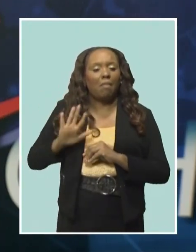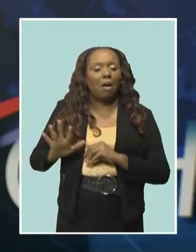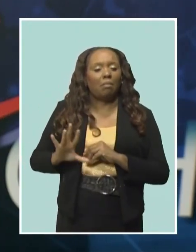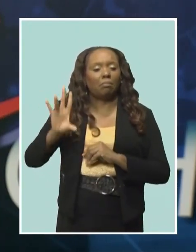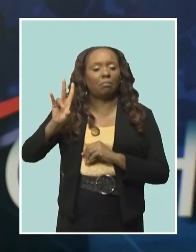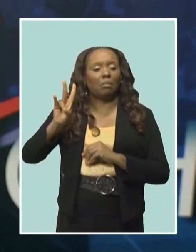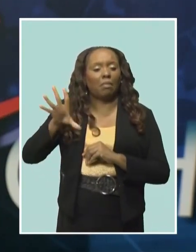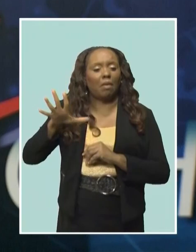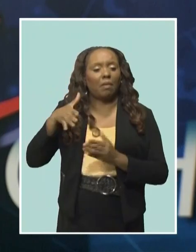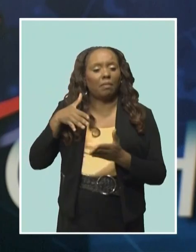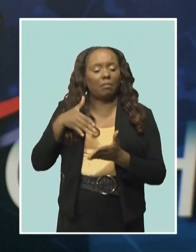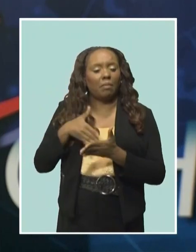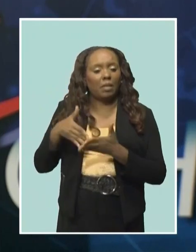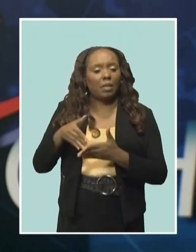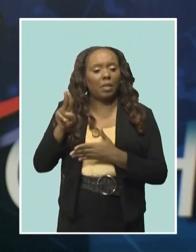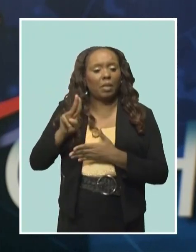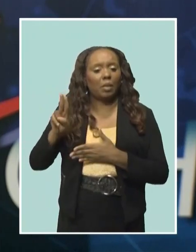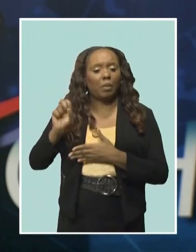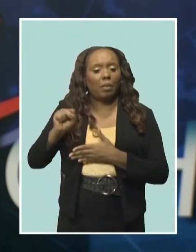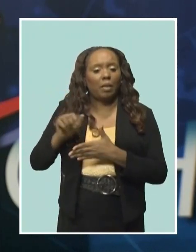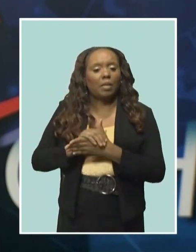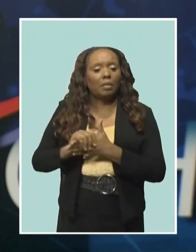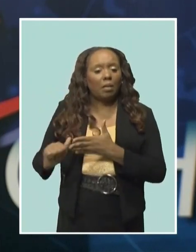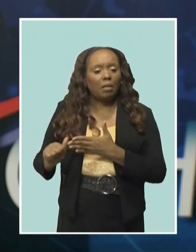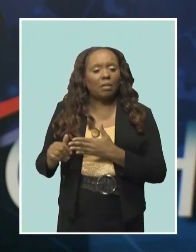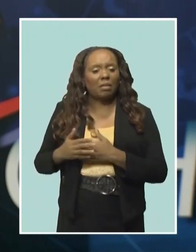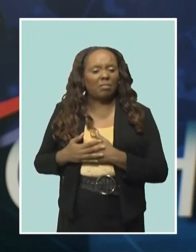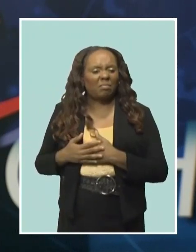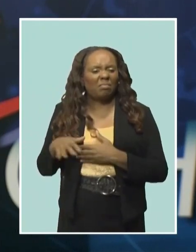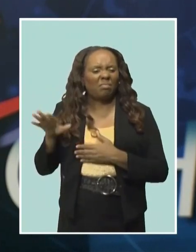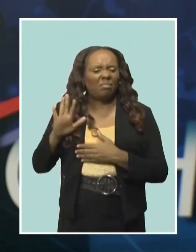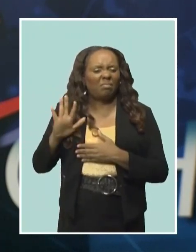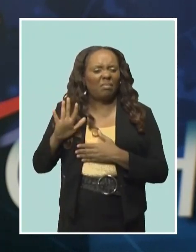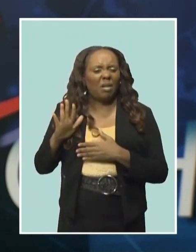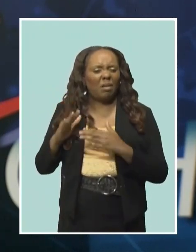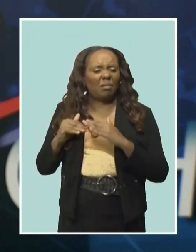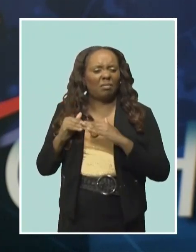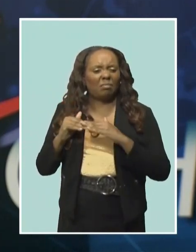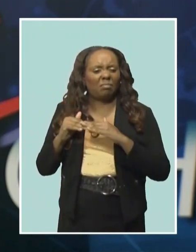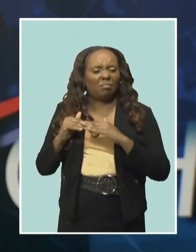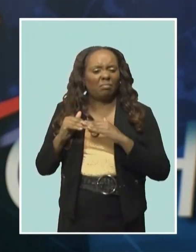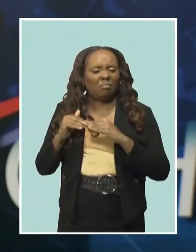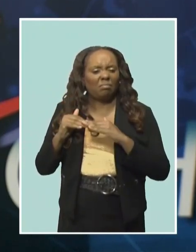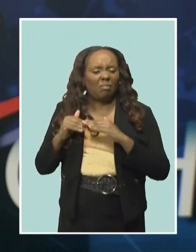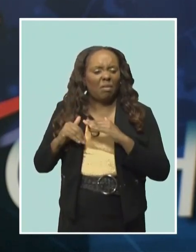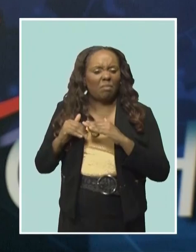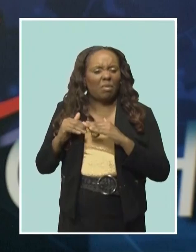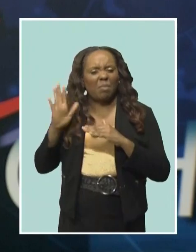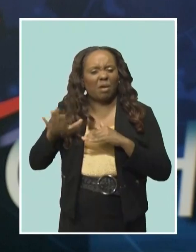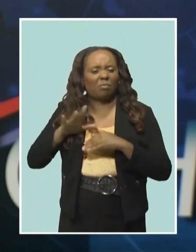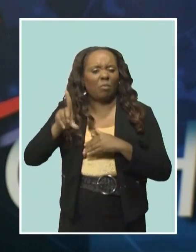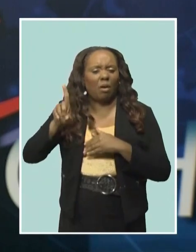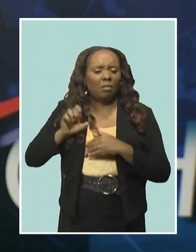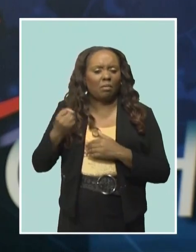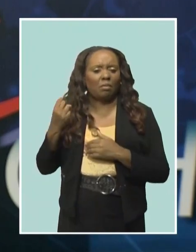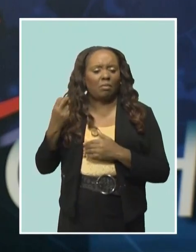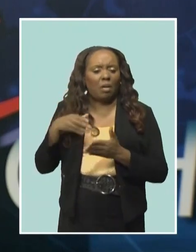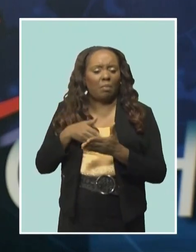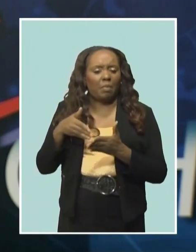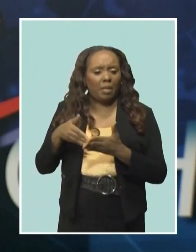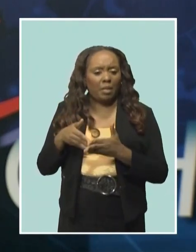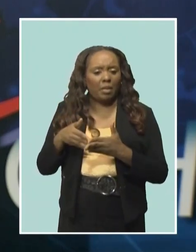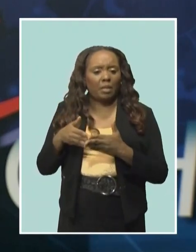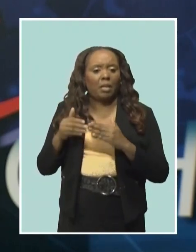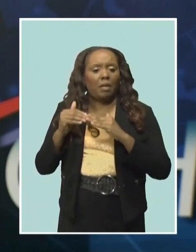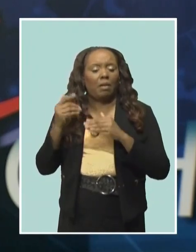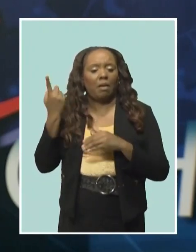bring the total disbursements under the EFF to about $75 million and about $112 million under